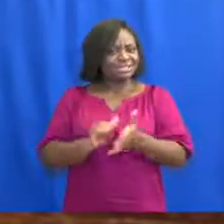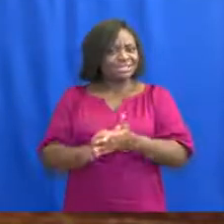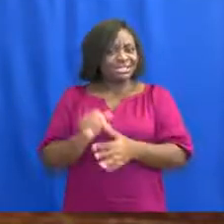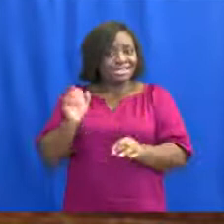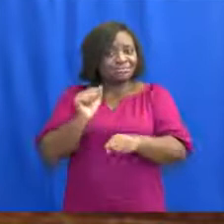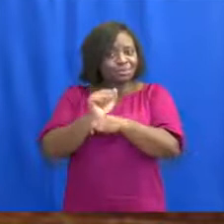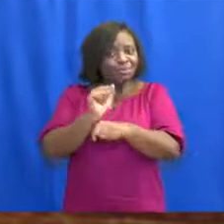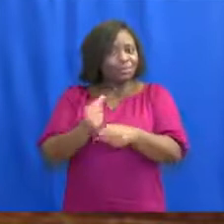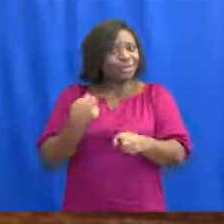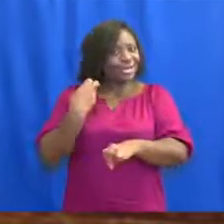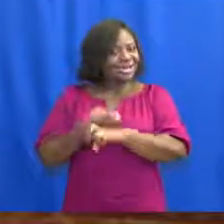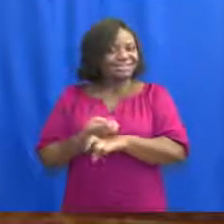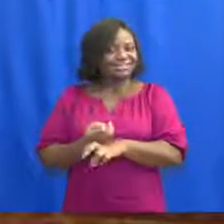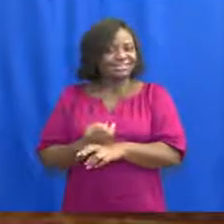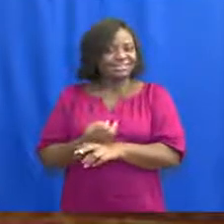work at it.